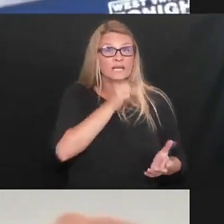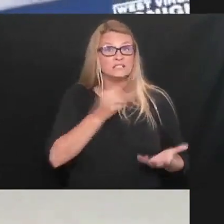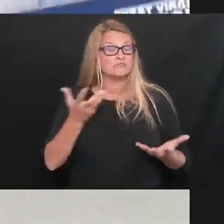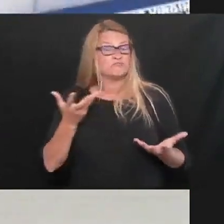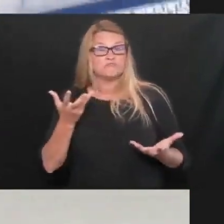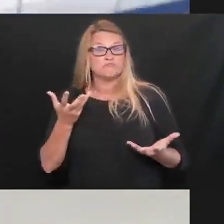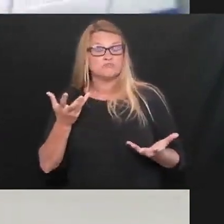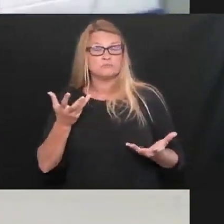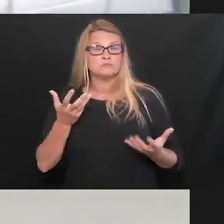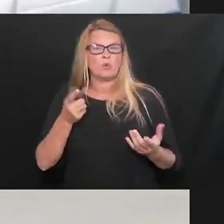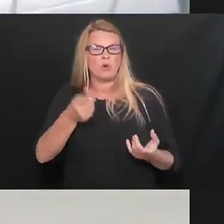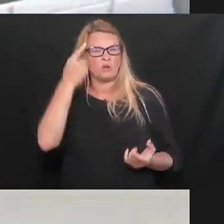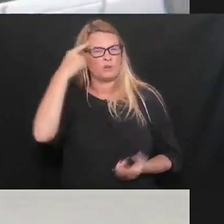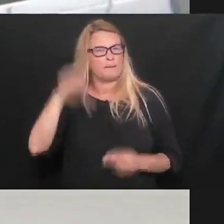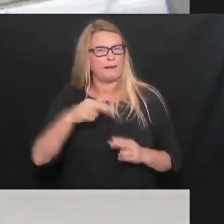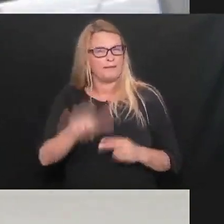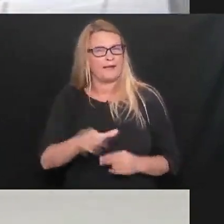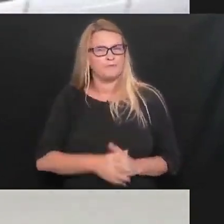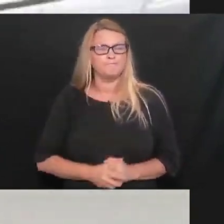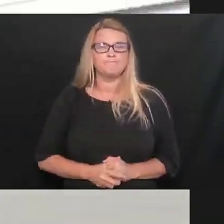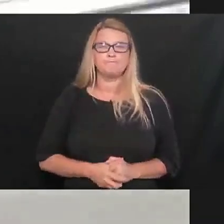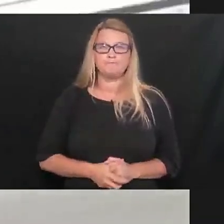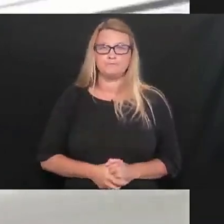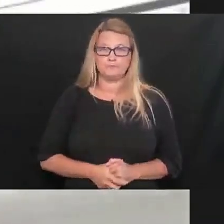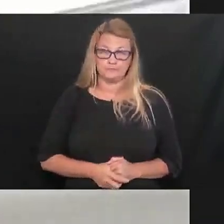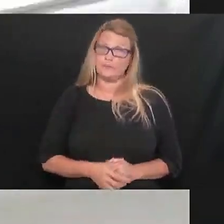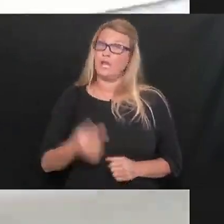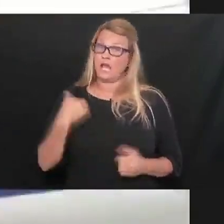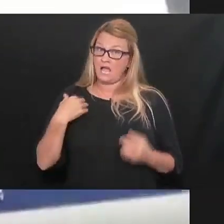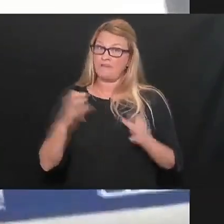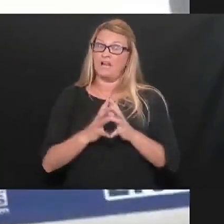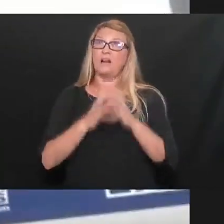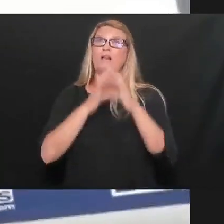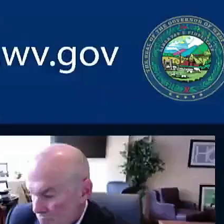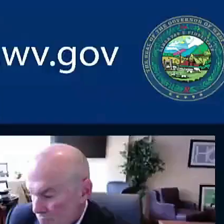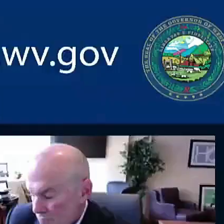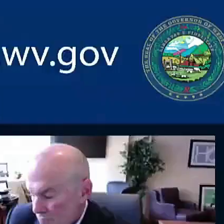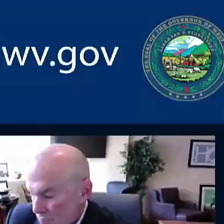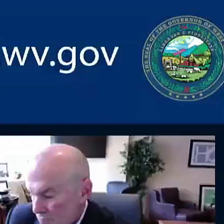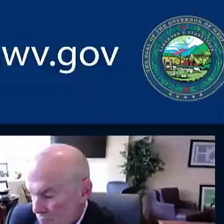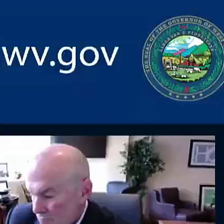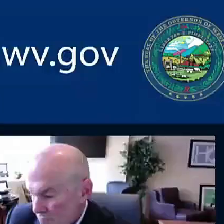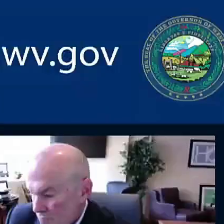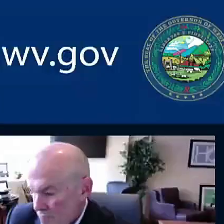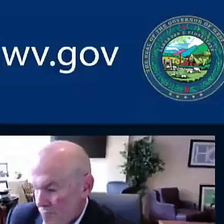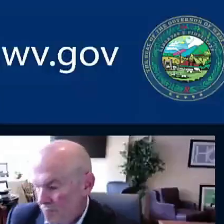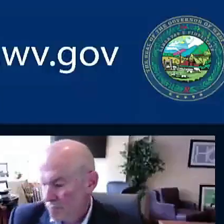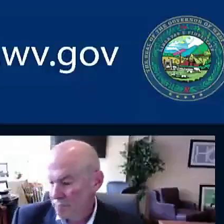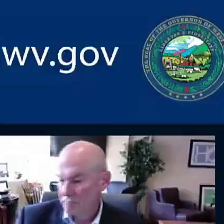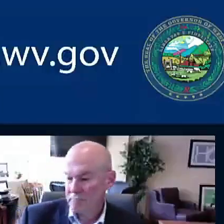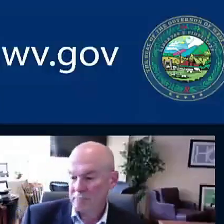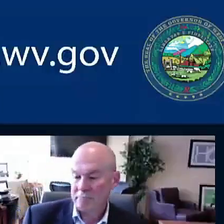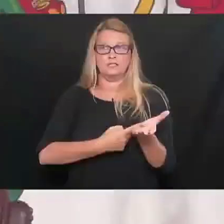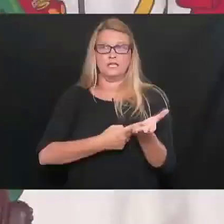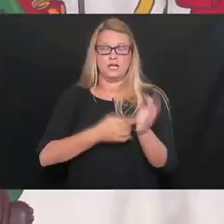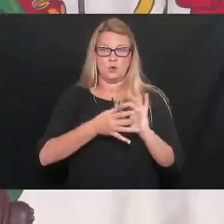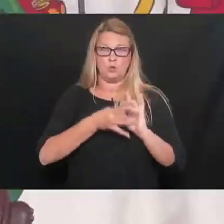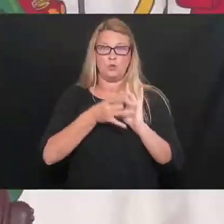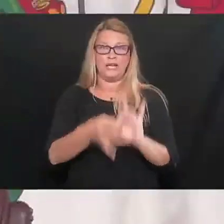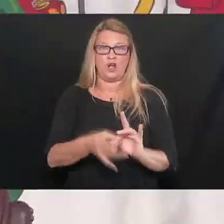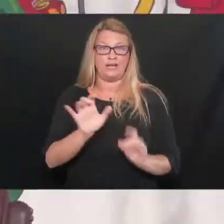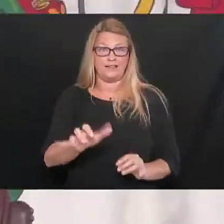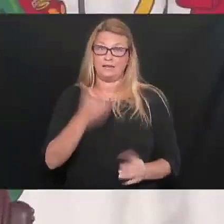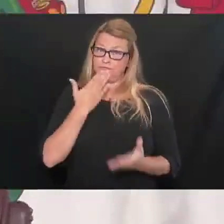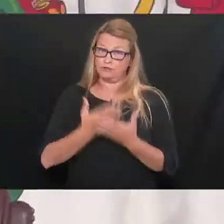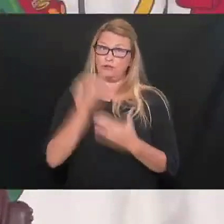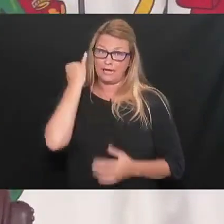looking at here? Mark, I've had discussions. Lots of our folks are having discussions nonstop in regard to this. It was a good